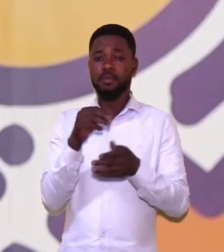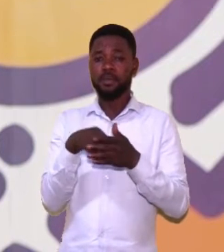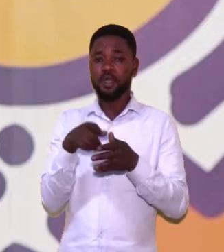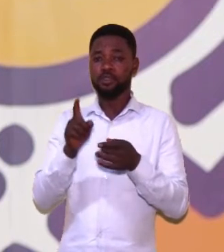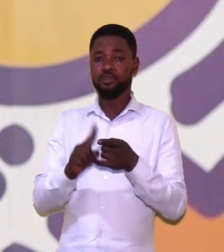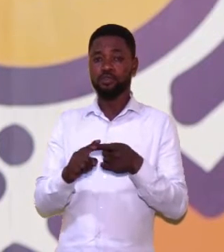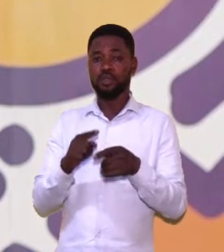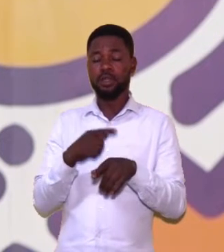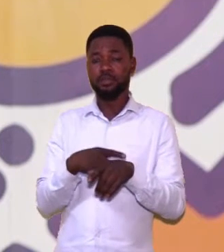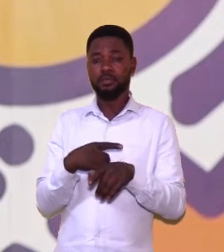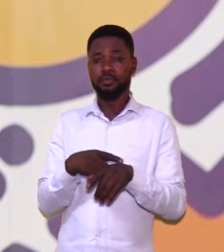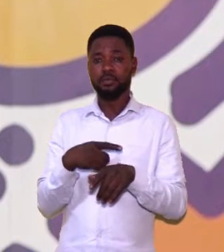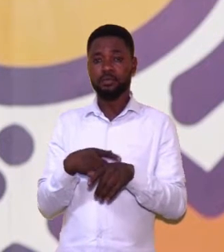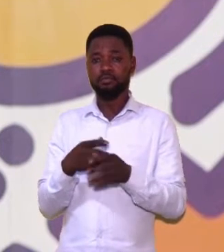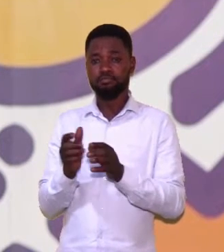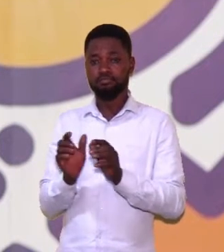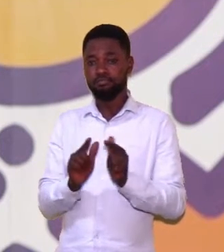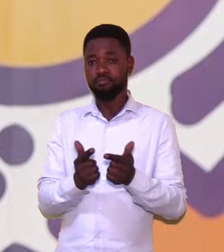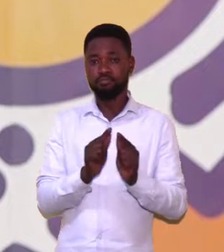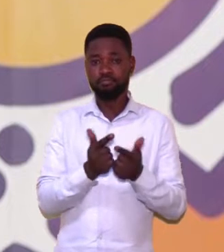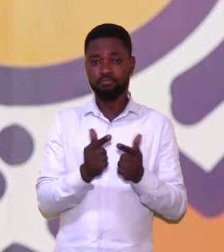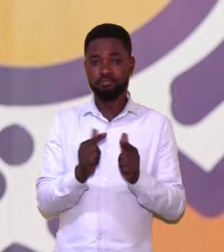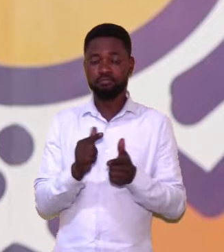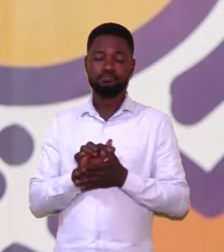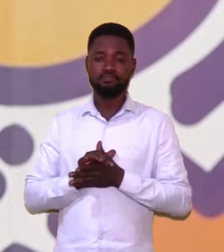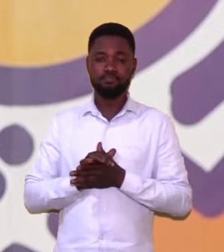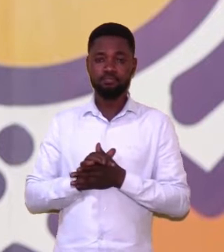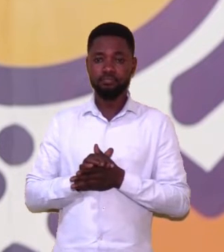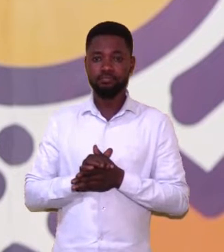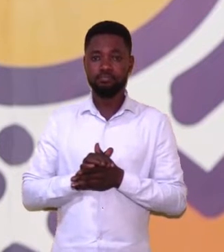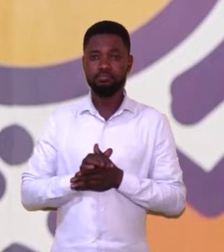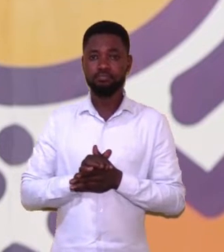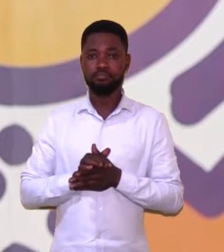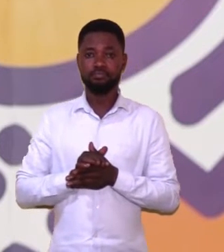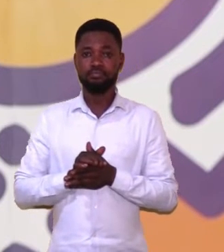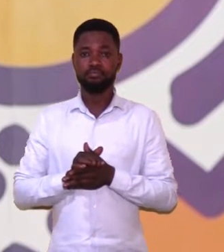into a tiny long strap.